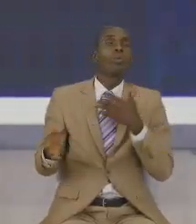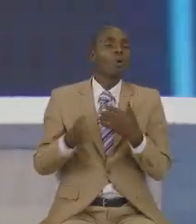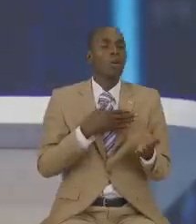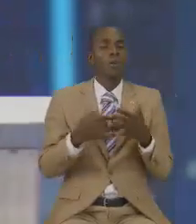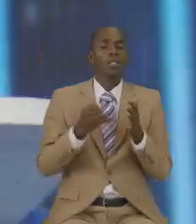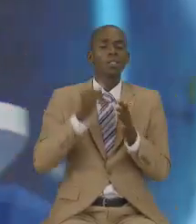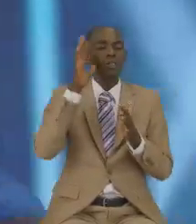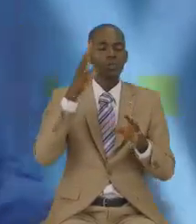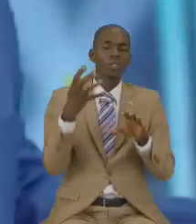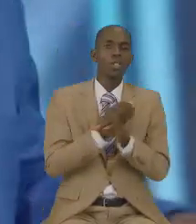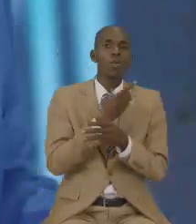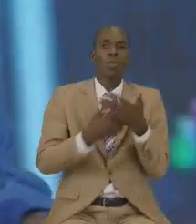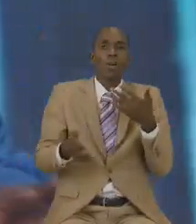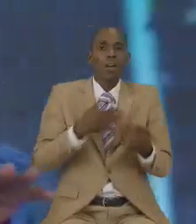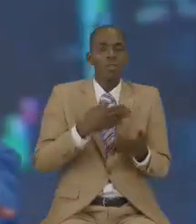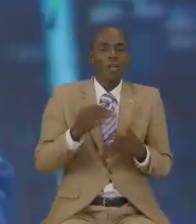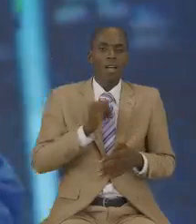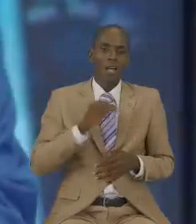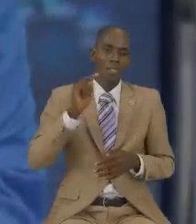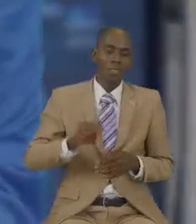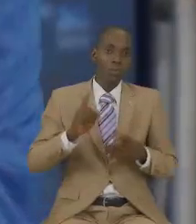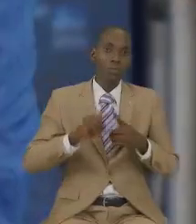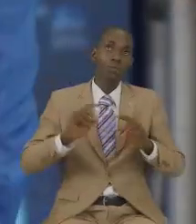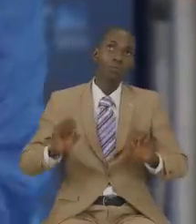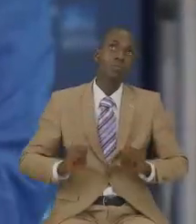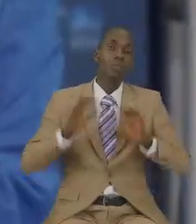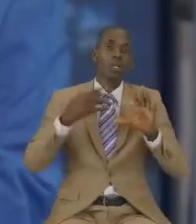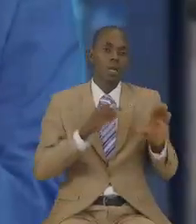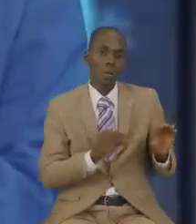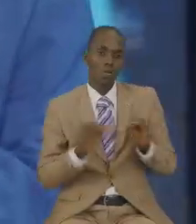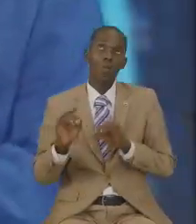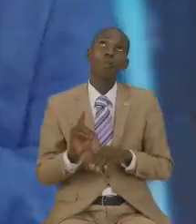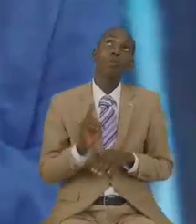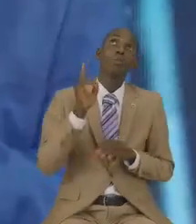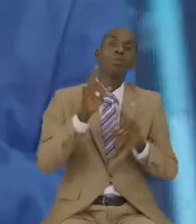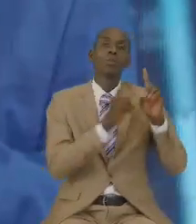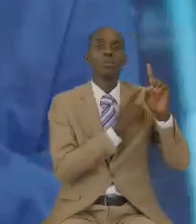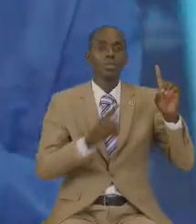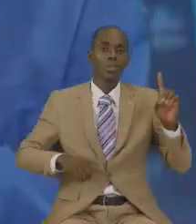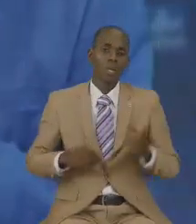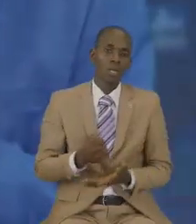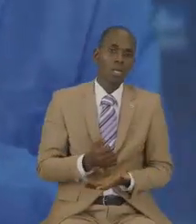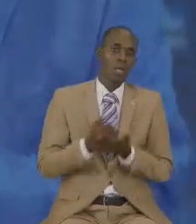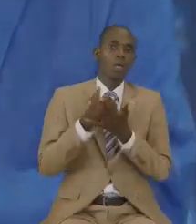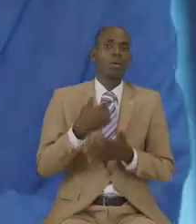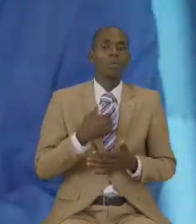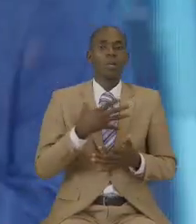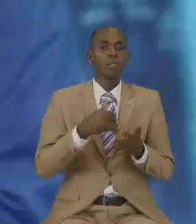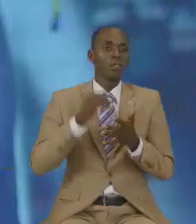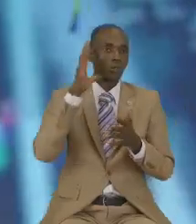and whatever I need to give up and move forward and move up, Lord, help me, and it will be